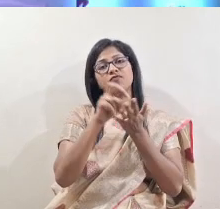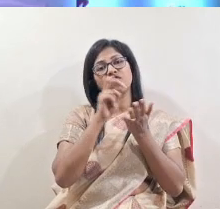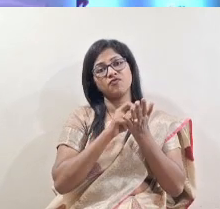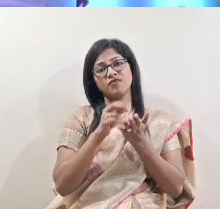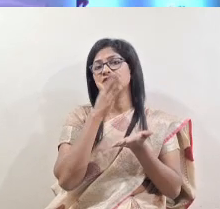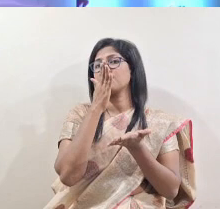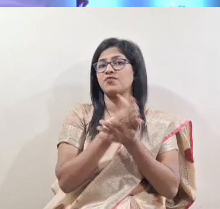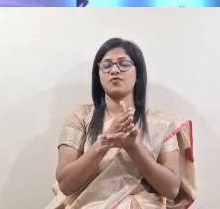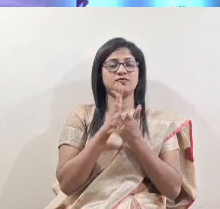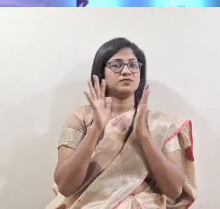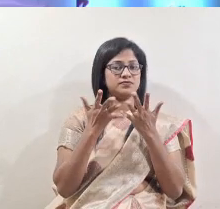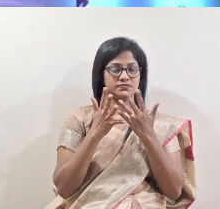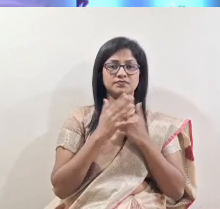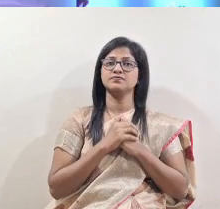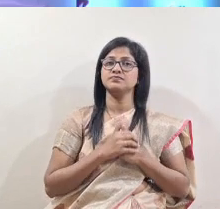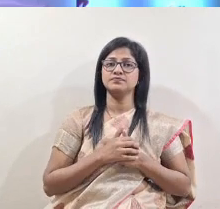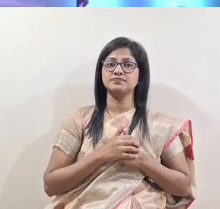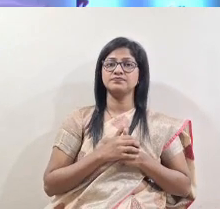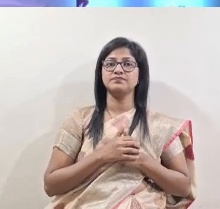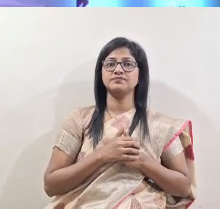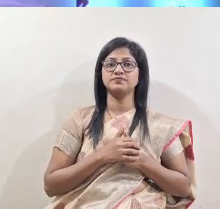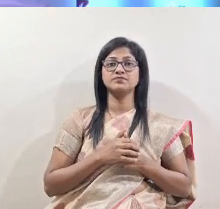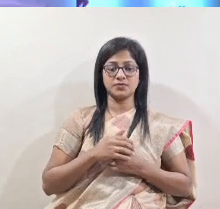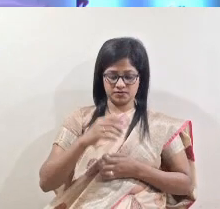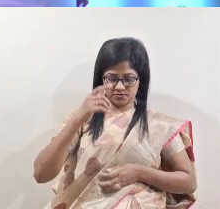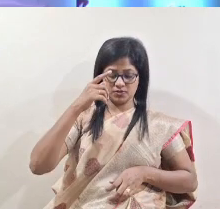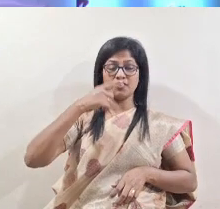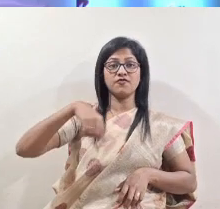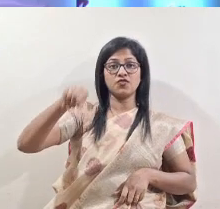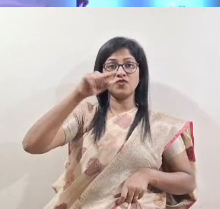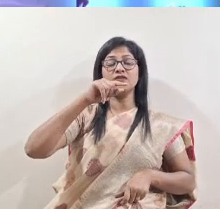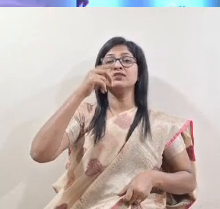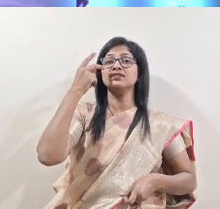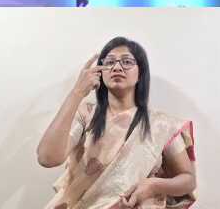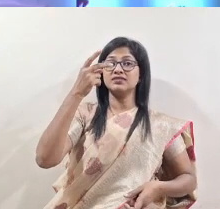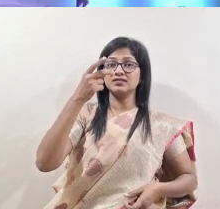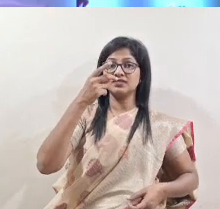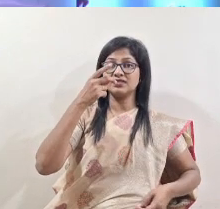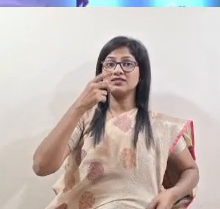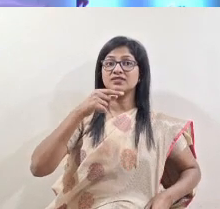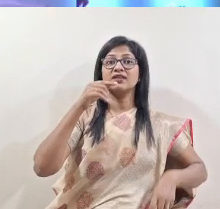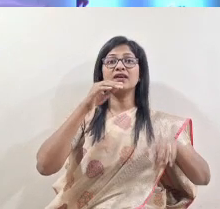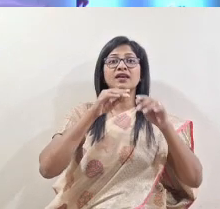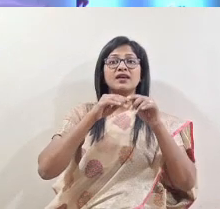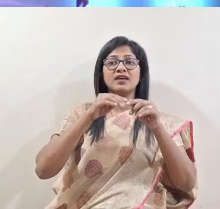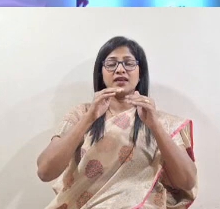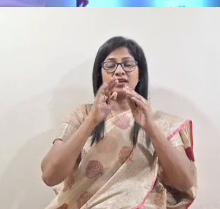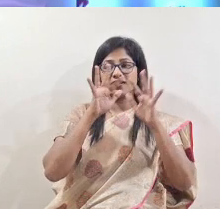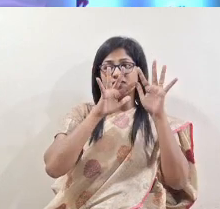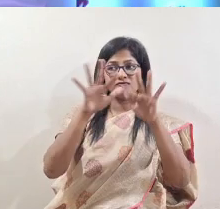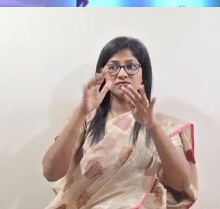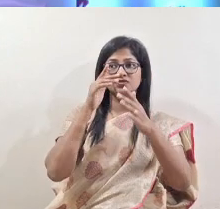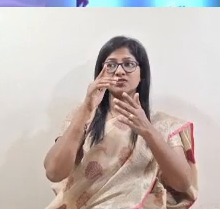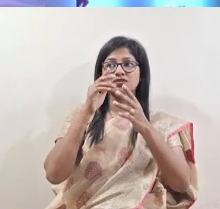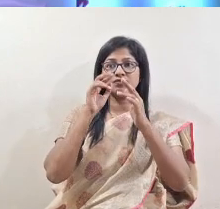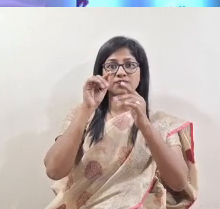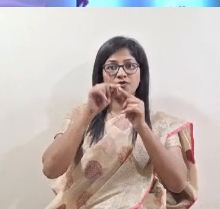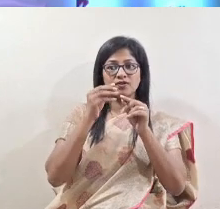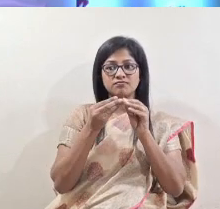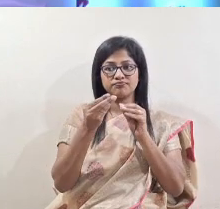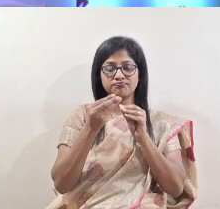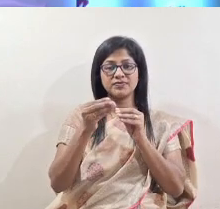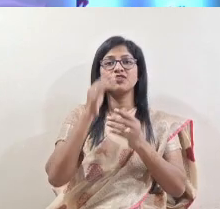than pause. We also see that when people are walking towards an attraction point, they are less likely to